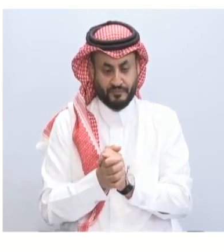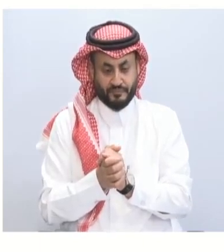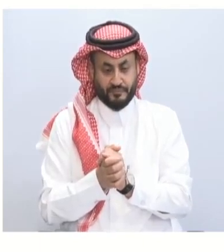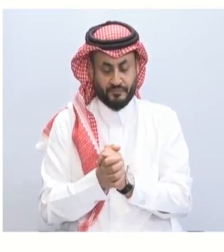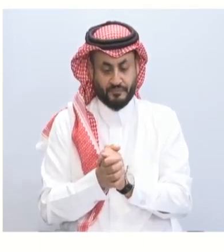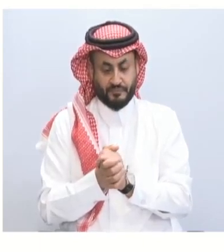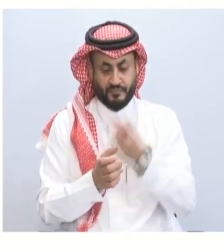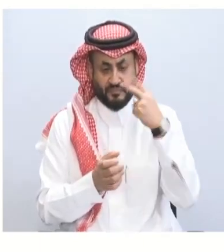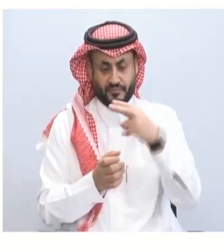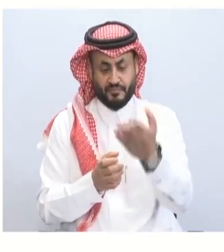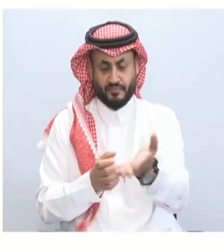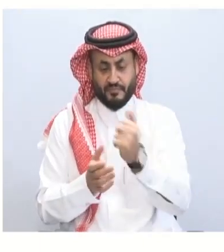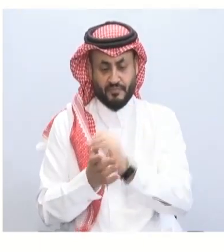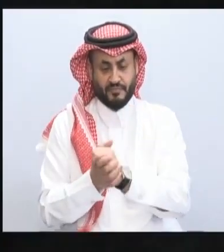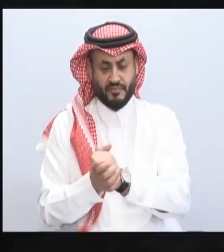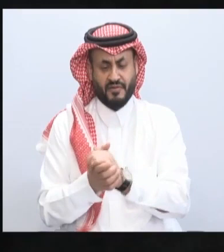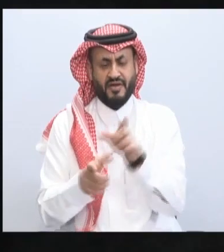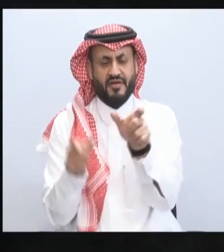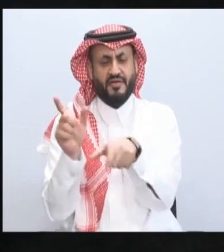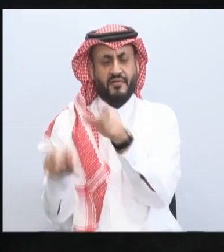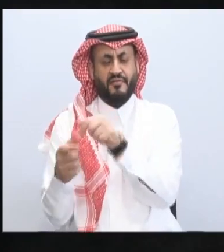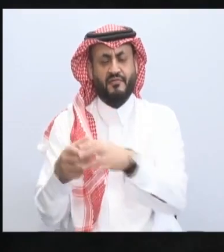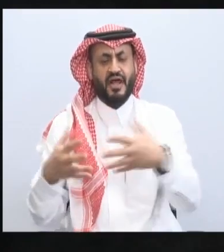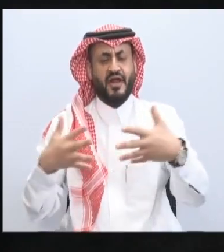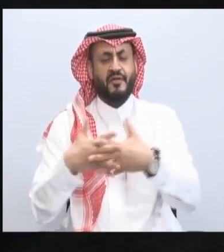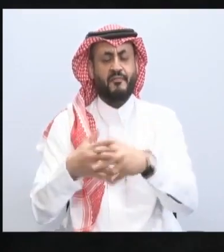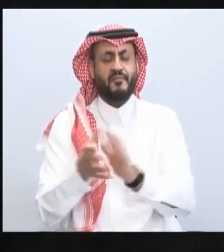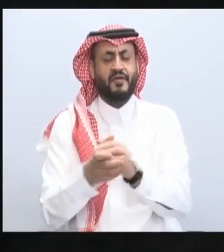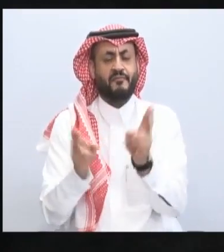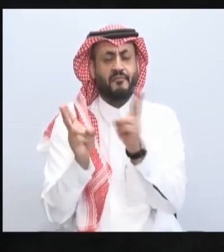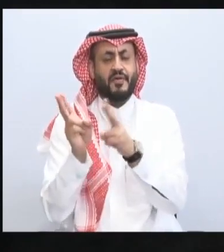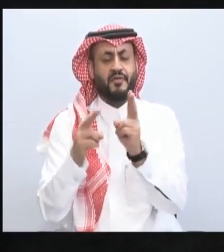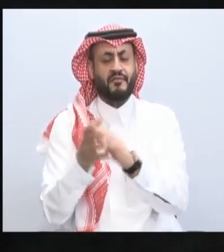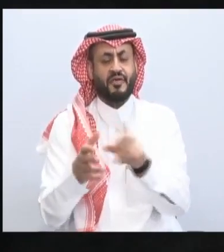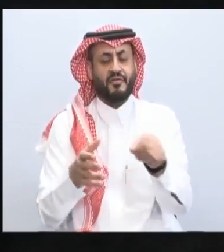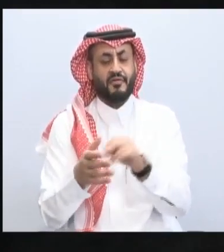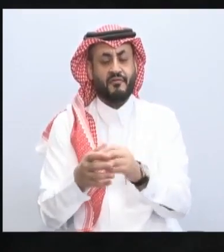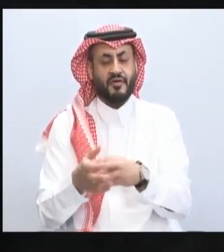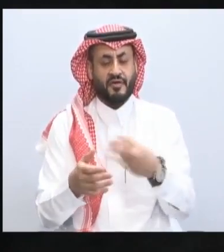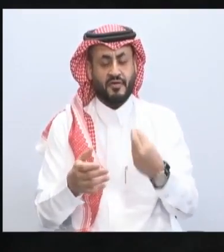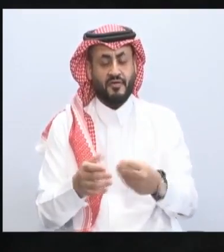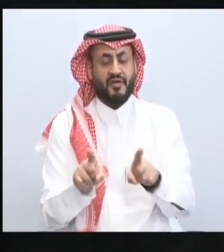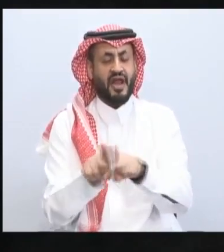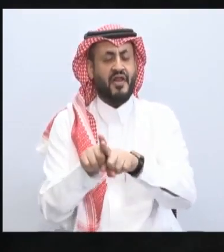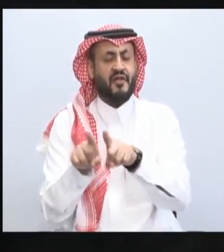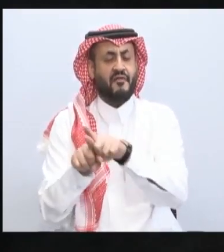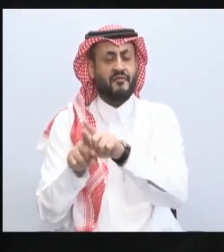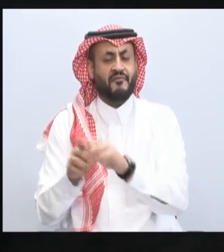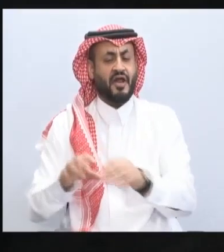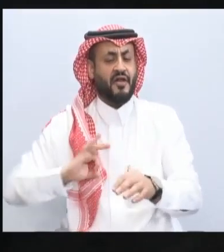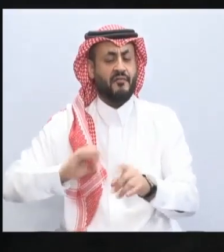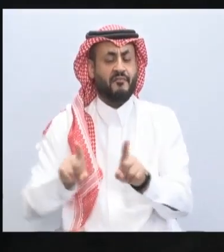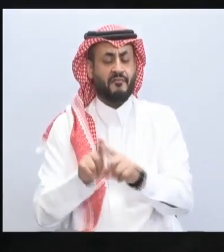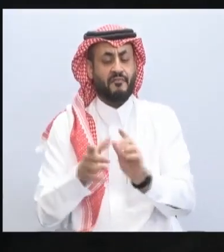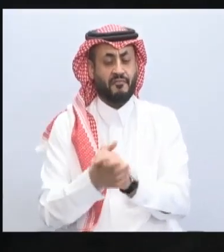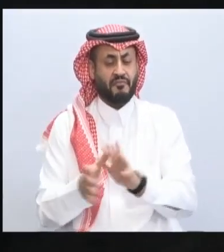Basically, you can see here that we have here some people, they are communicating together. Now they look quite friendly with each other. So they can